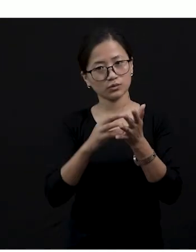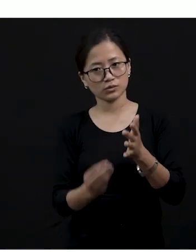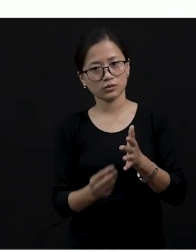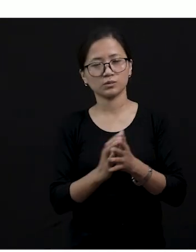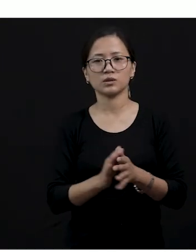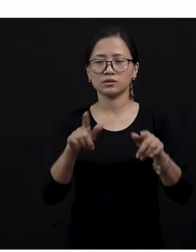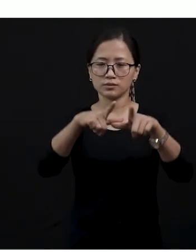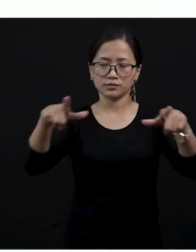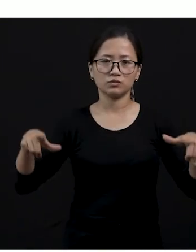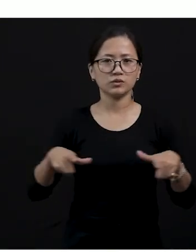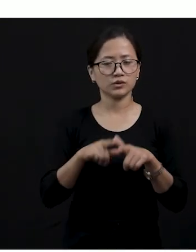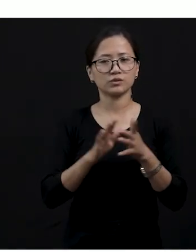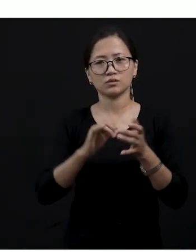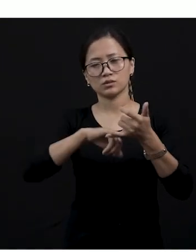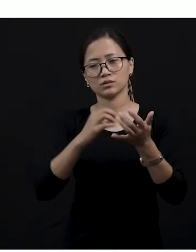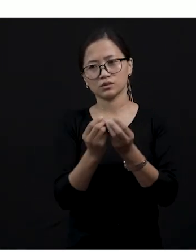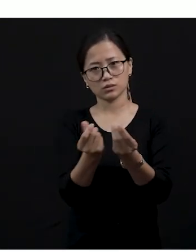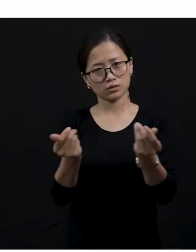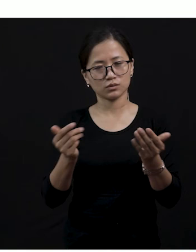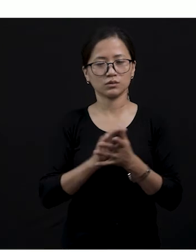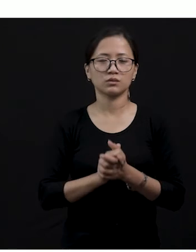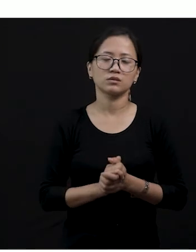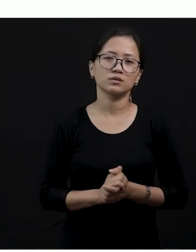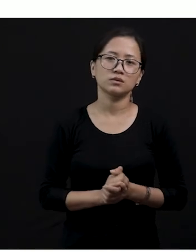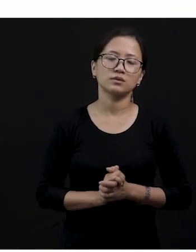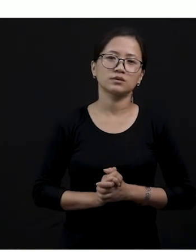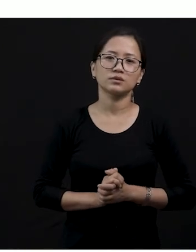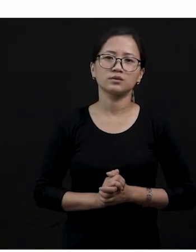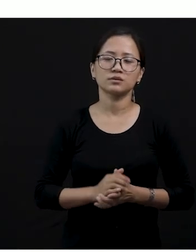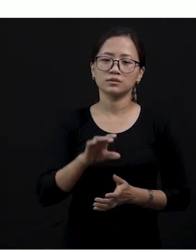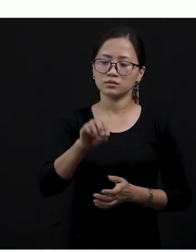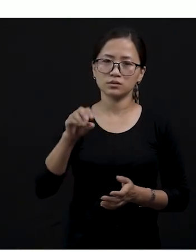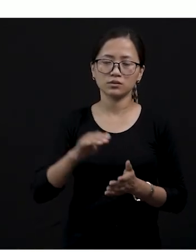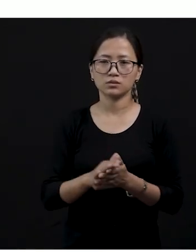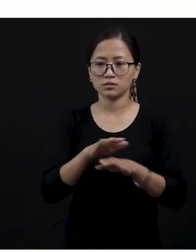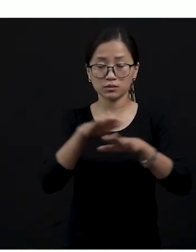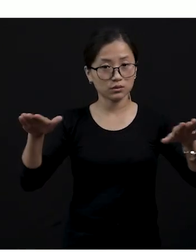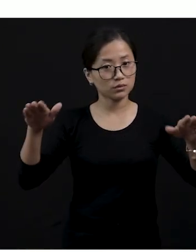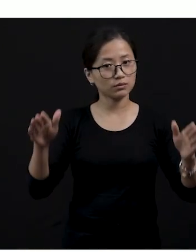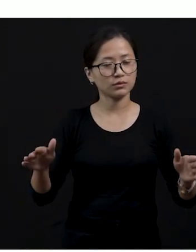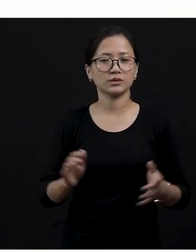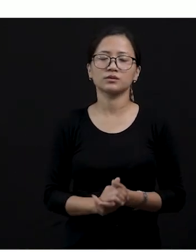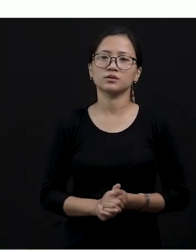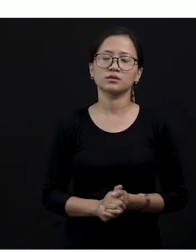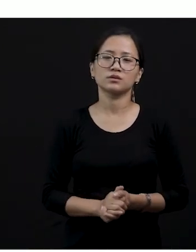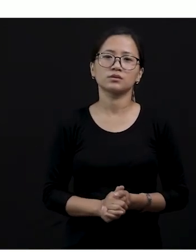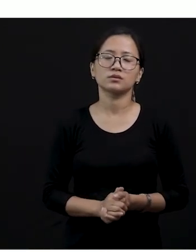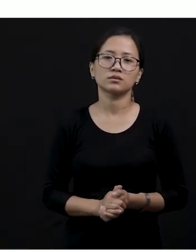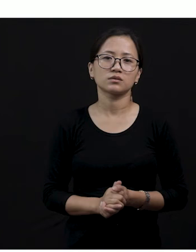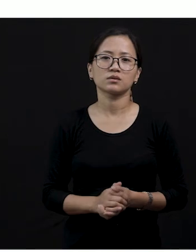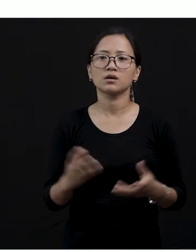the land, by the soil. So it runoff, and then it will collect on plain surfaces. And that's